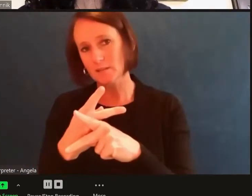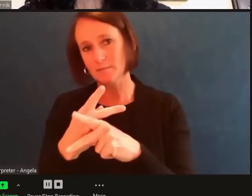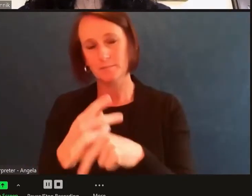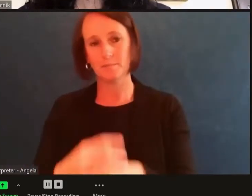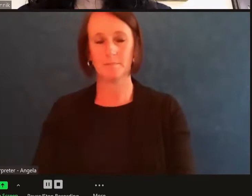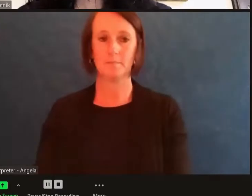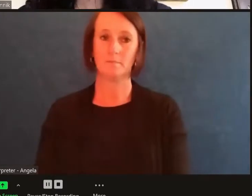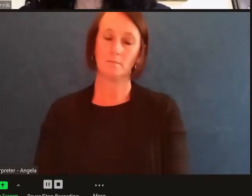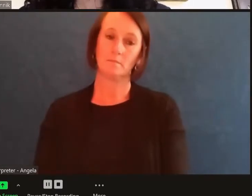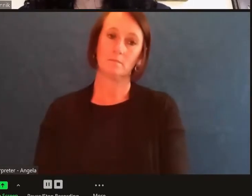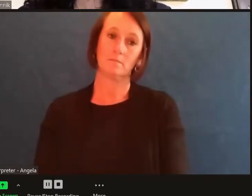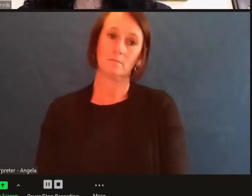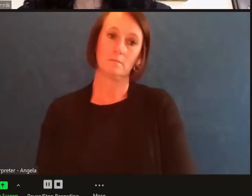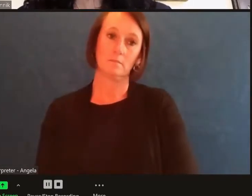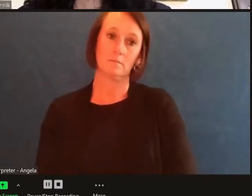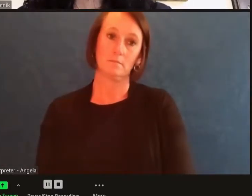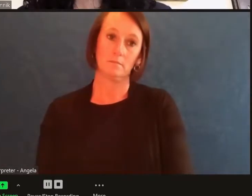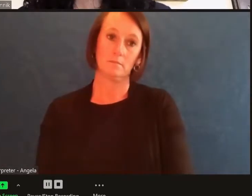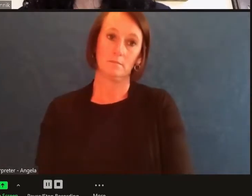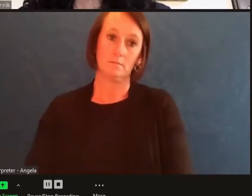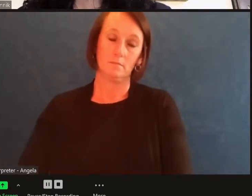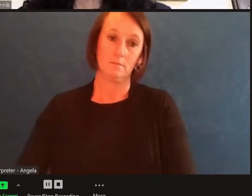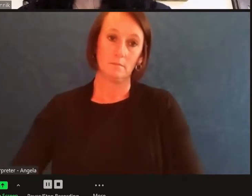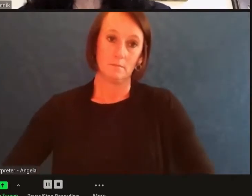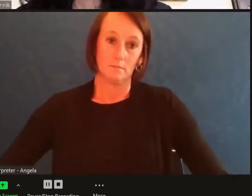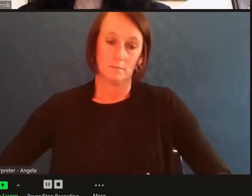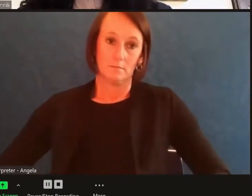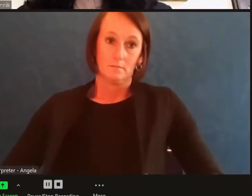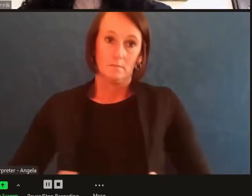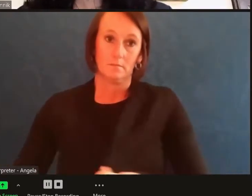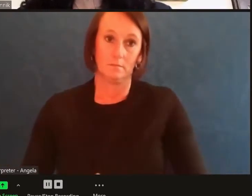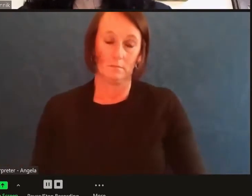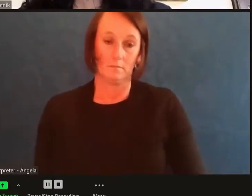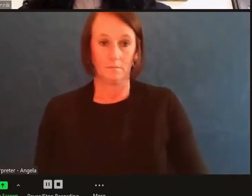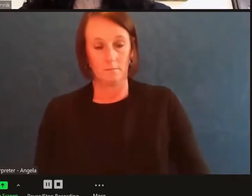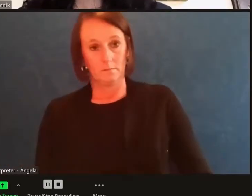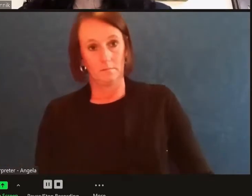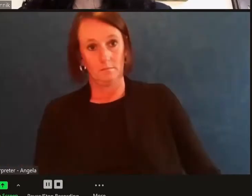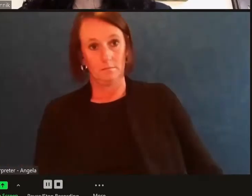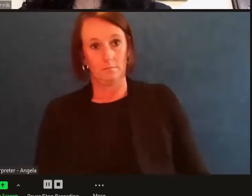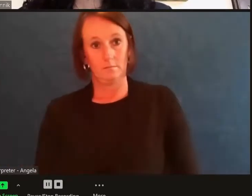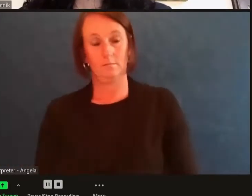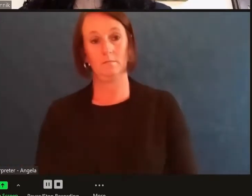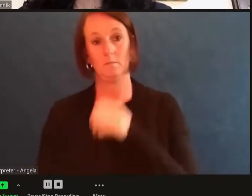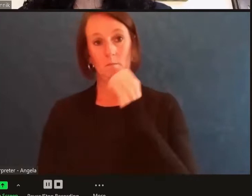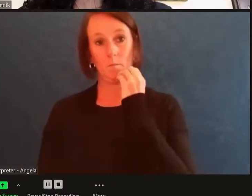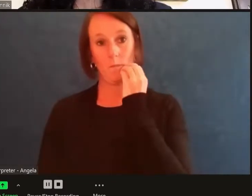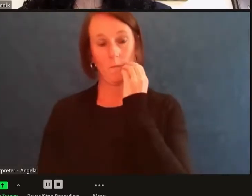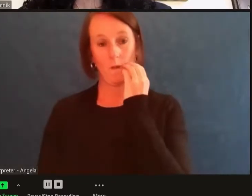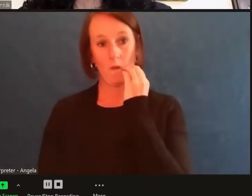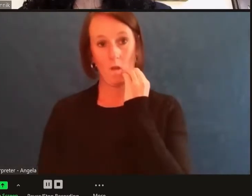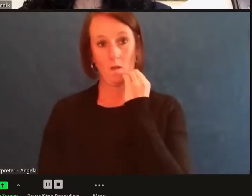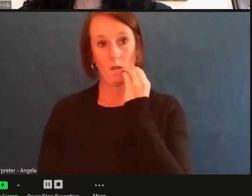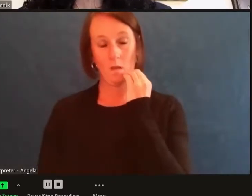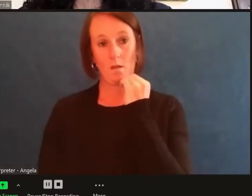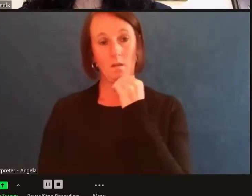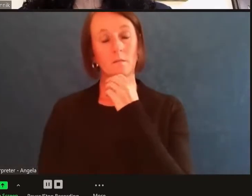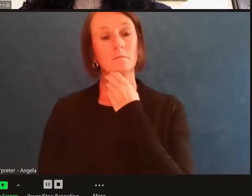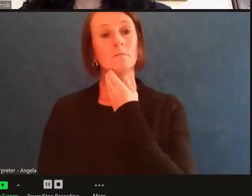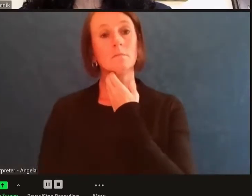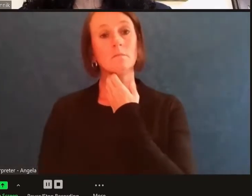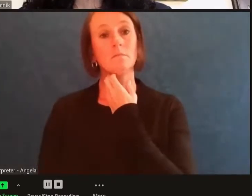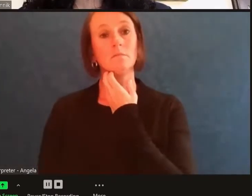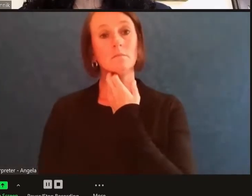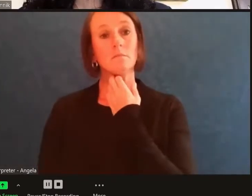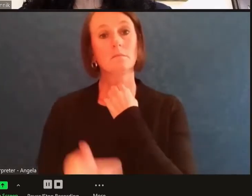is available on the Video Biblio channel through Children's Book Center. I invited Ruth